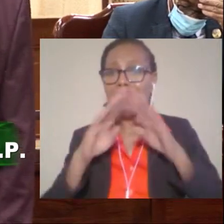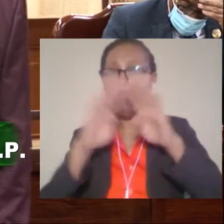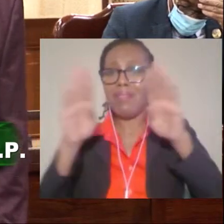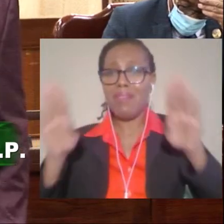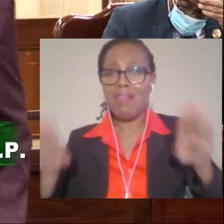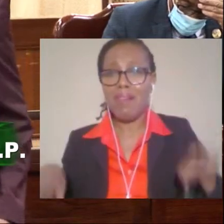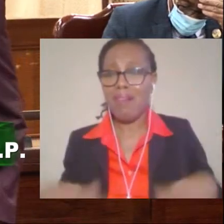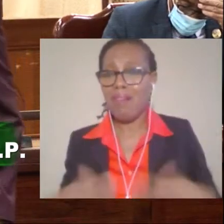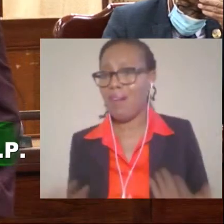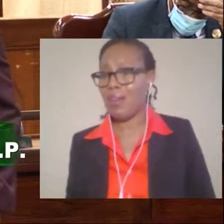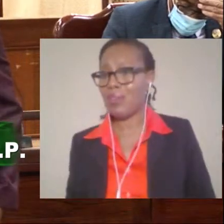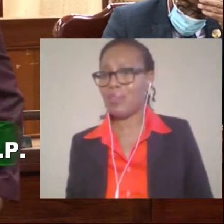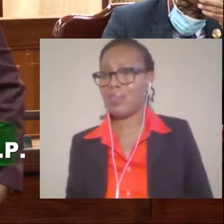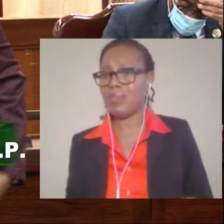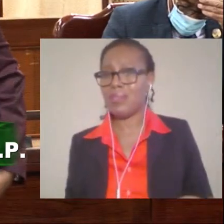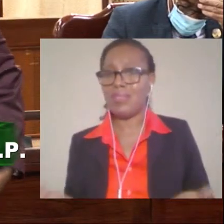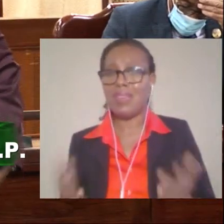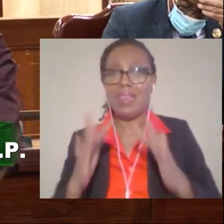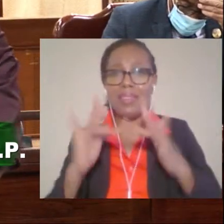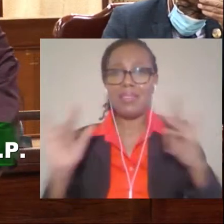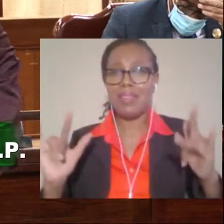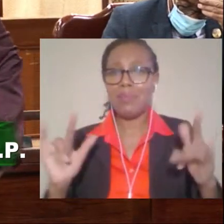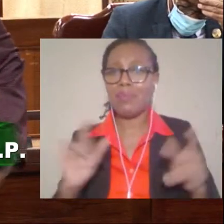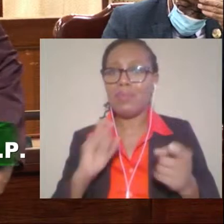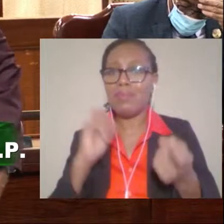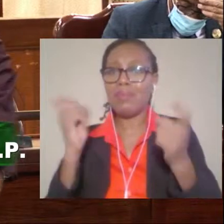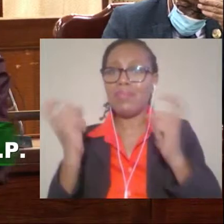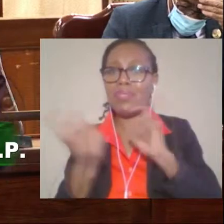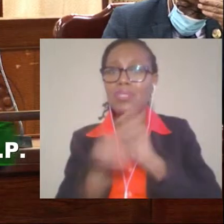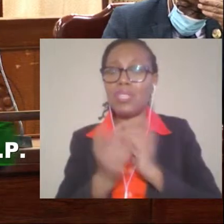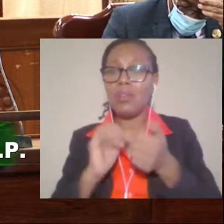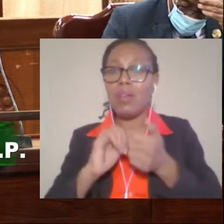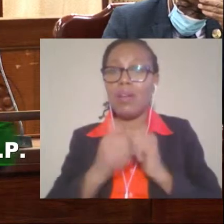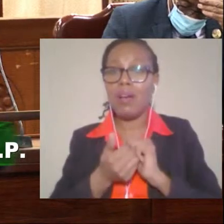to own their property through the help of the Urban Tenantries Program.